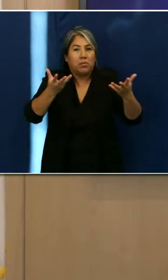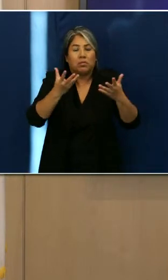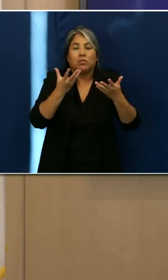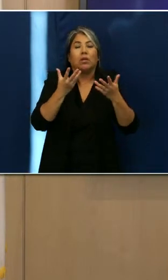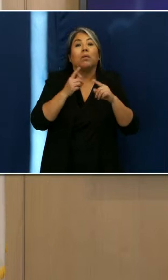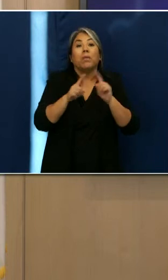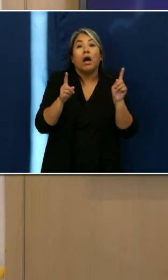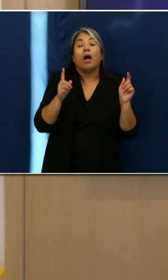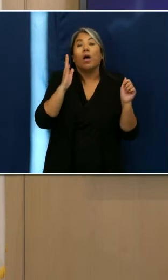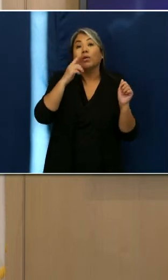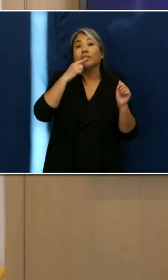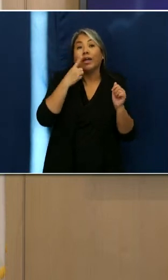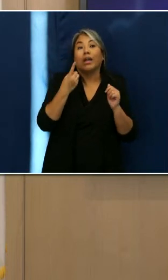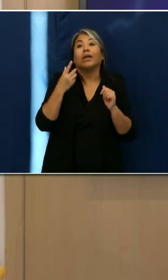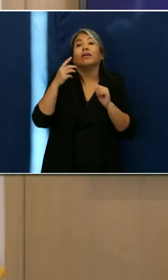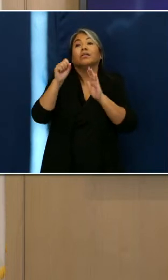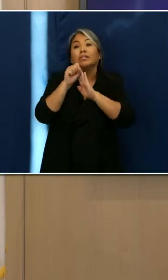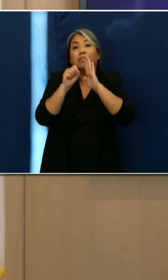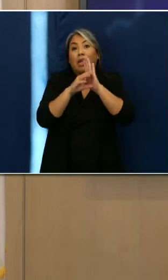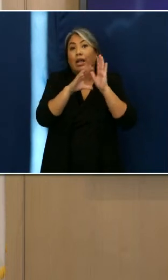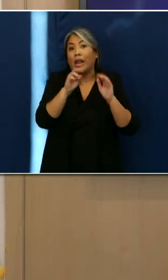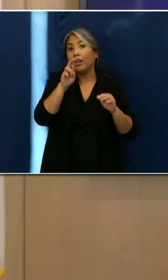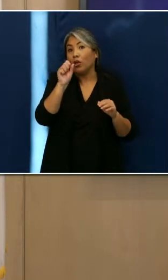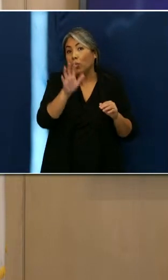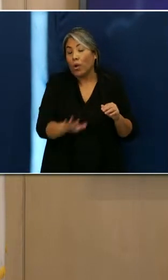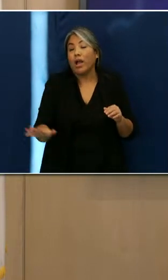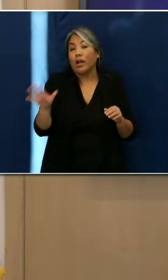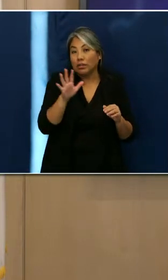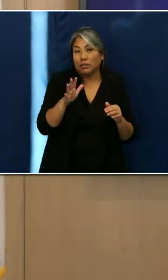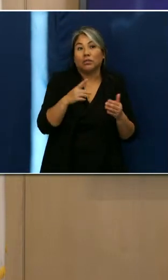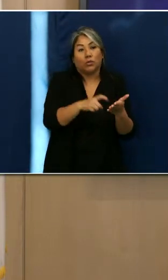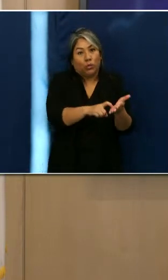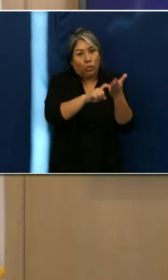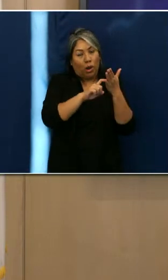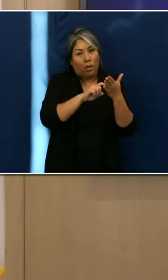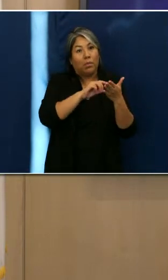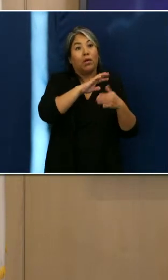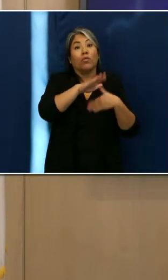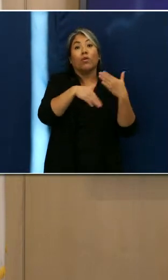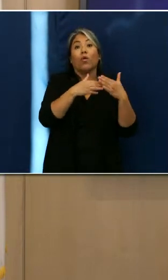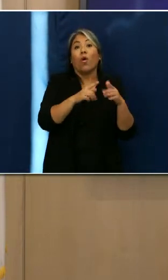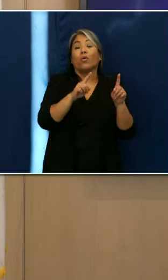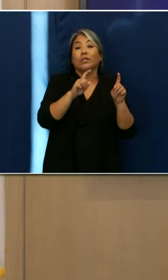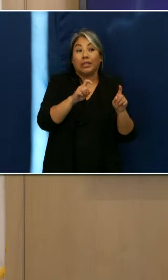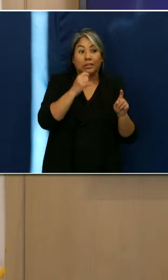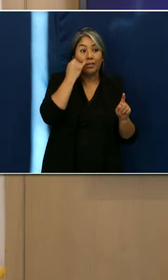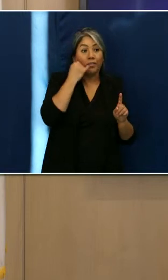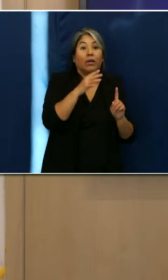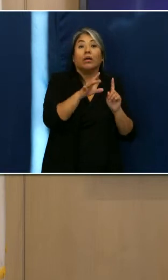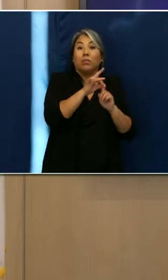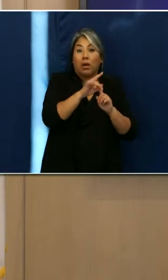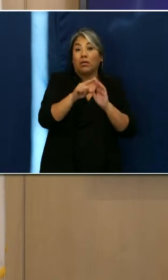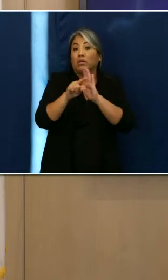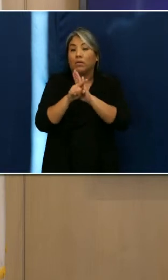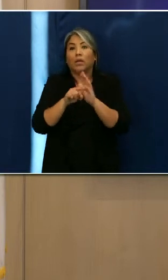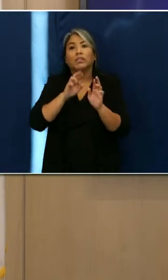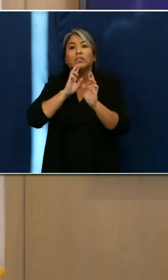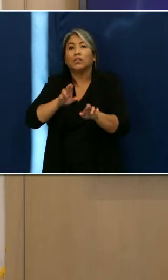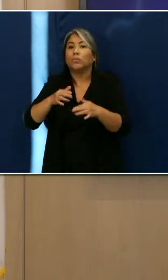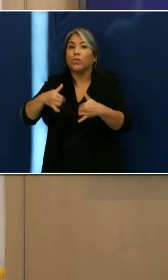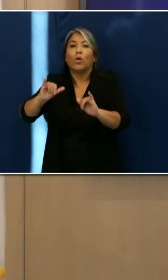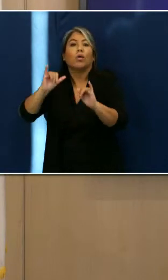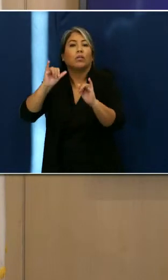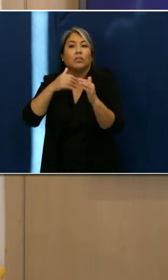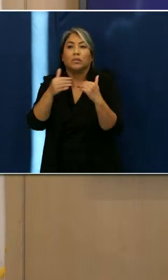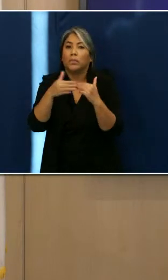say that both in the state and nationally, there's a requirement that all tests are resulted positive and negative. That gets reported to the local